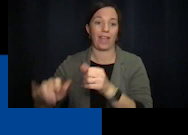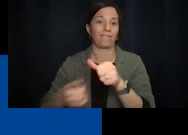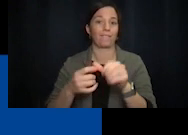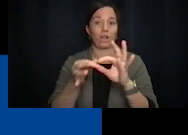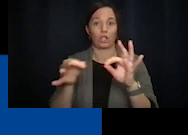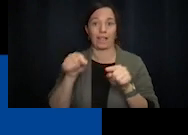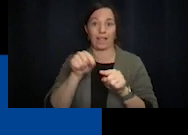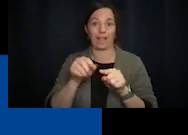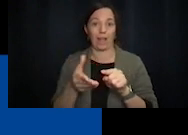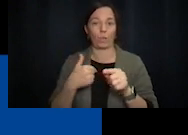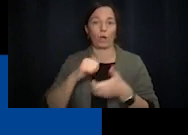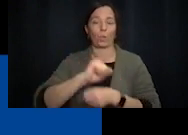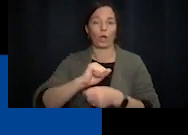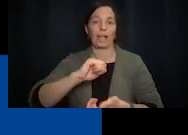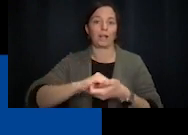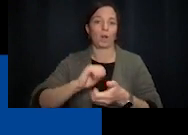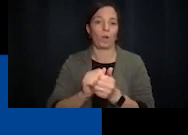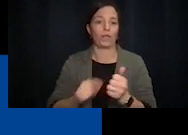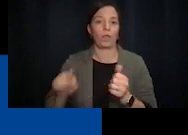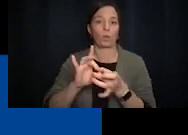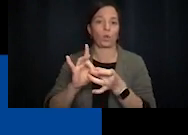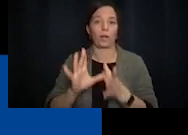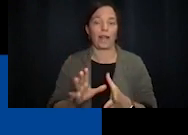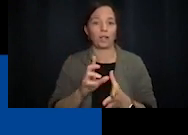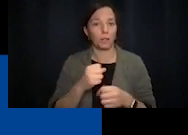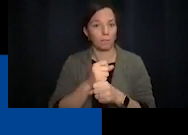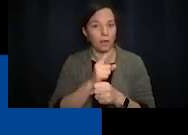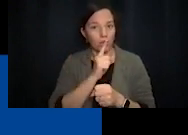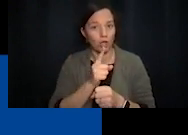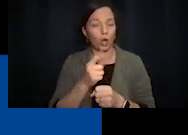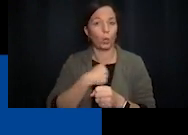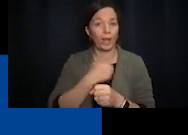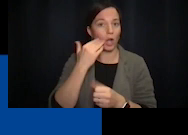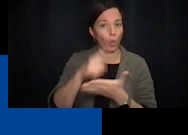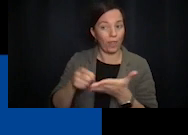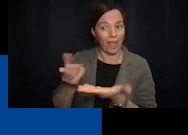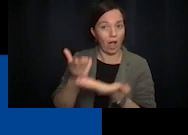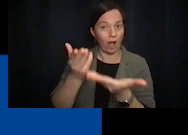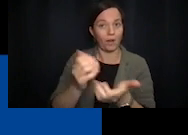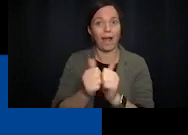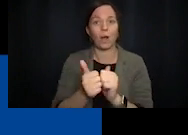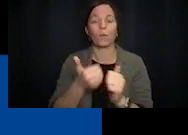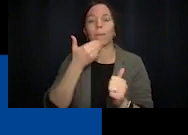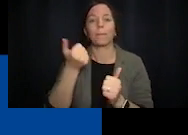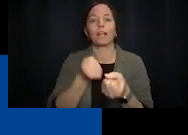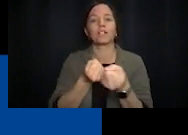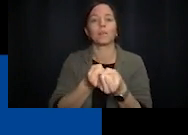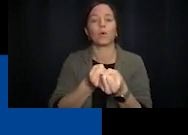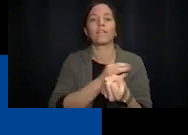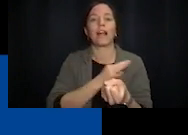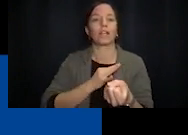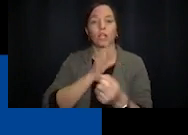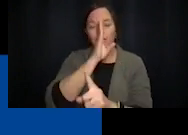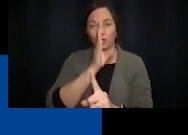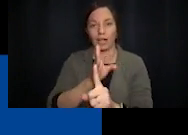in partnership with the Rising Scholars Coordinators to stay in touch with what they're offering and how we can better support faculty directly, rather